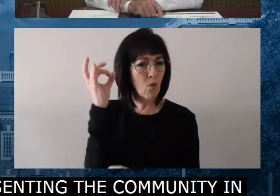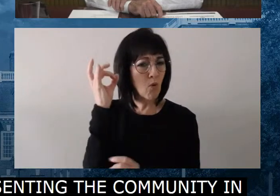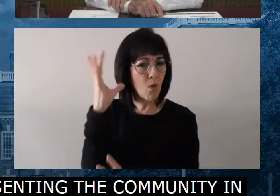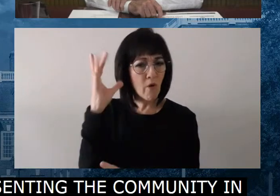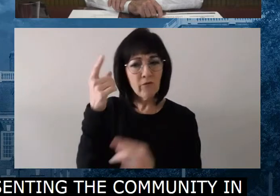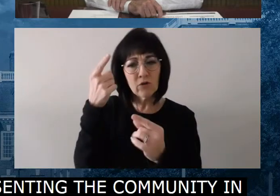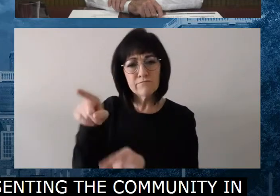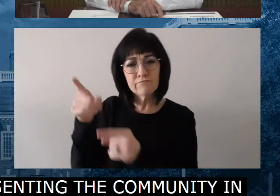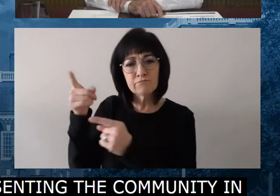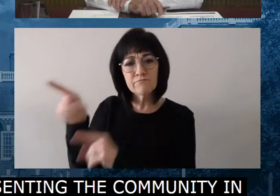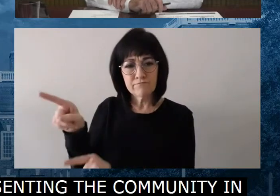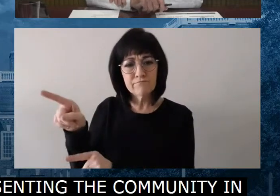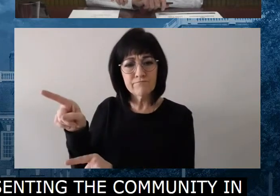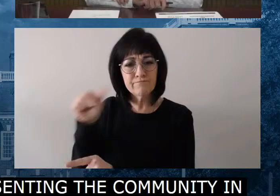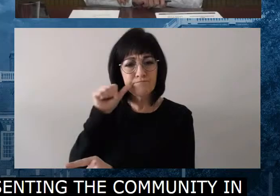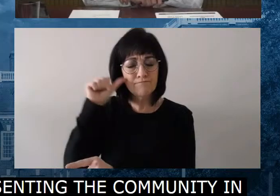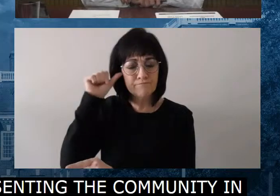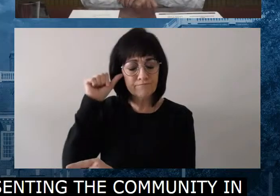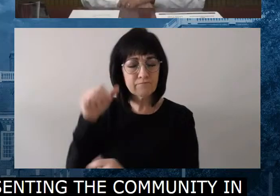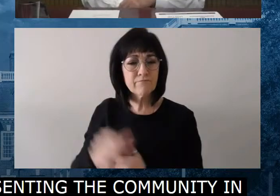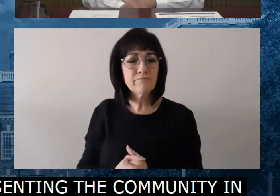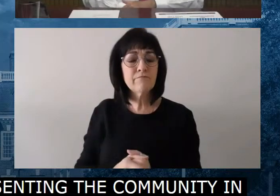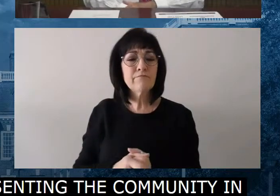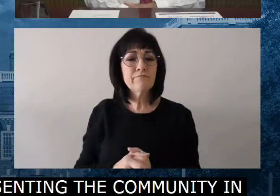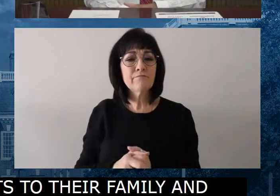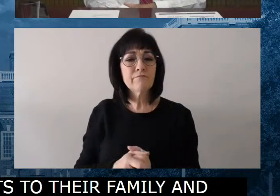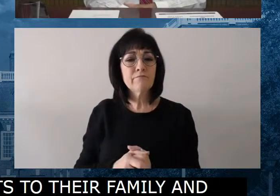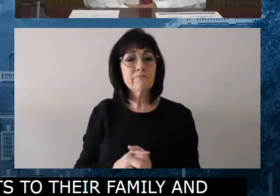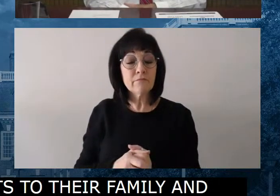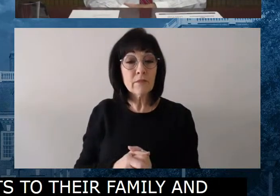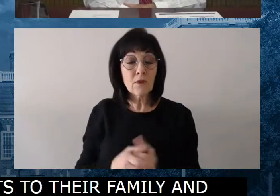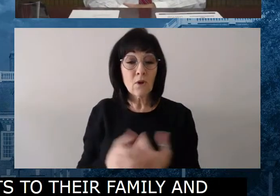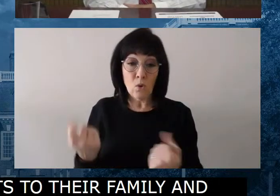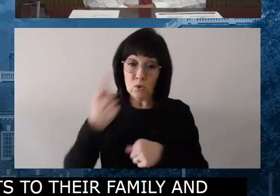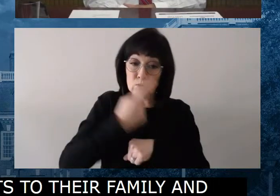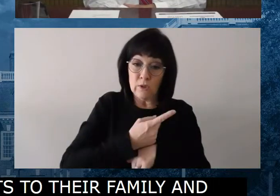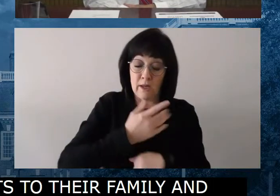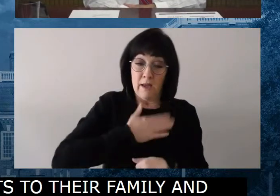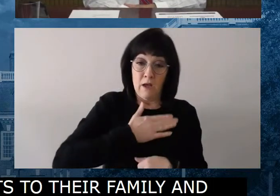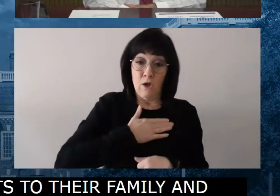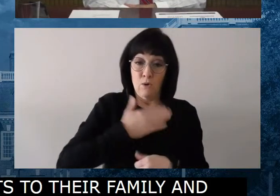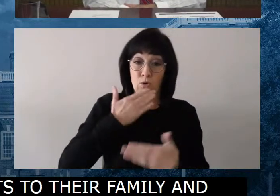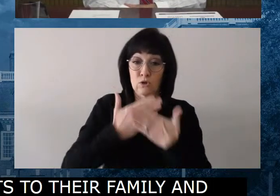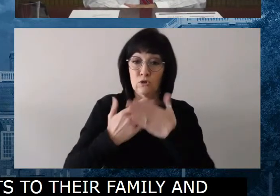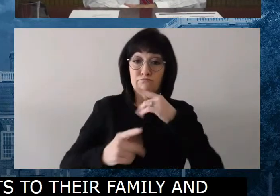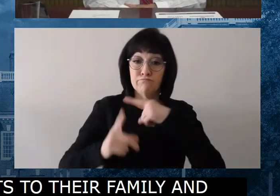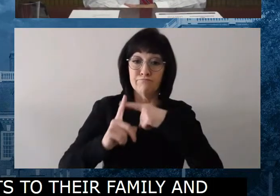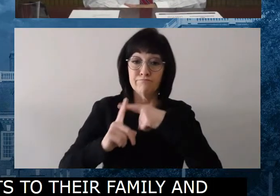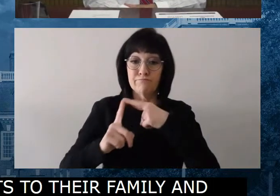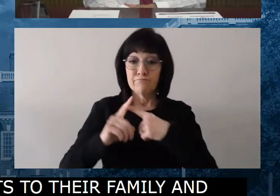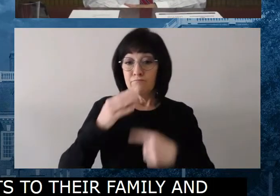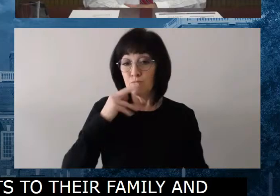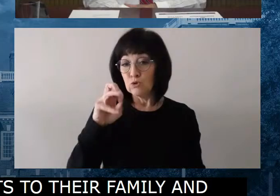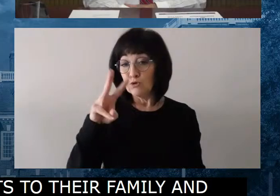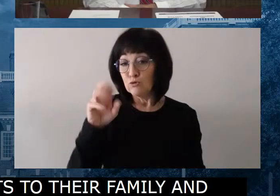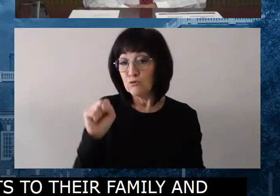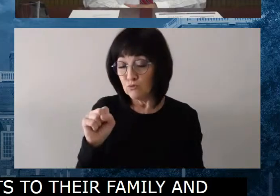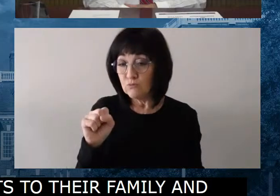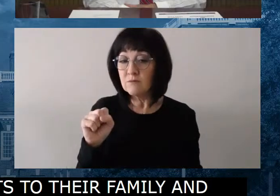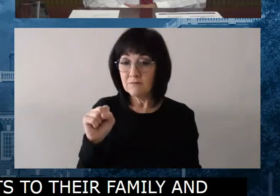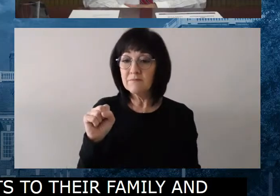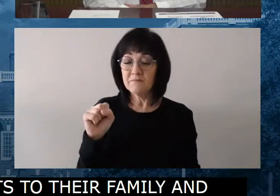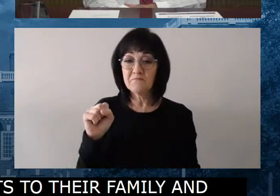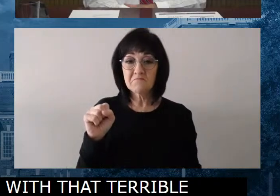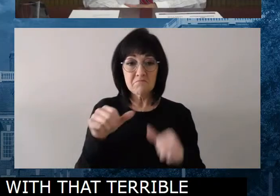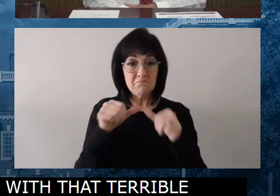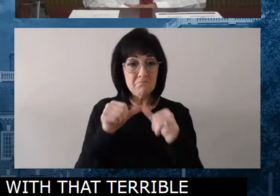tragedy. We do have some good news today that we'll talk about as we continue to vaccinate Delawareans